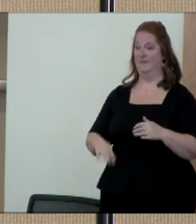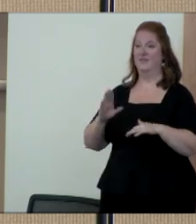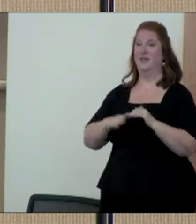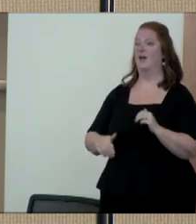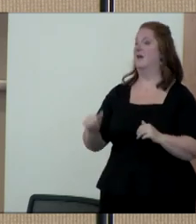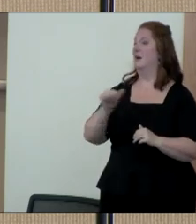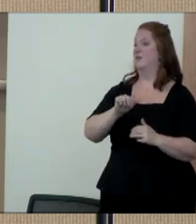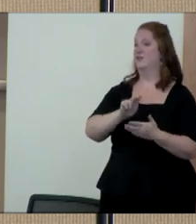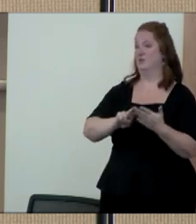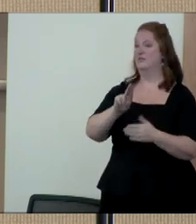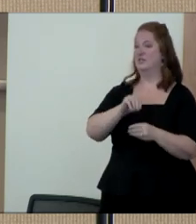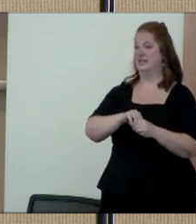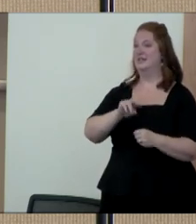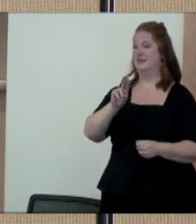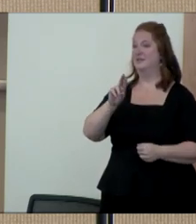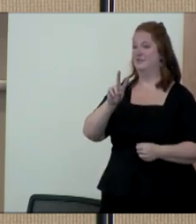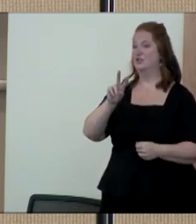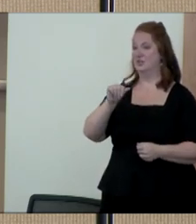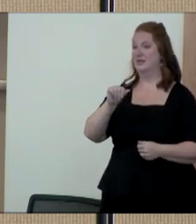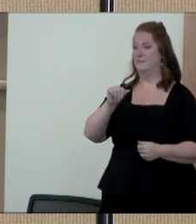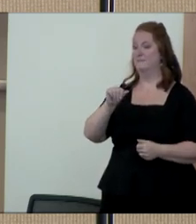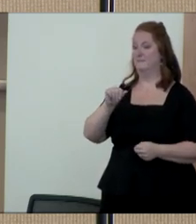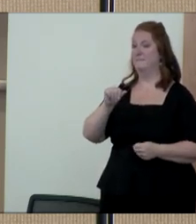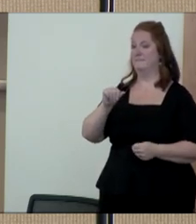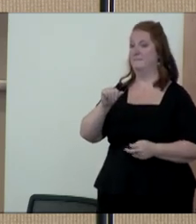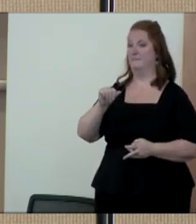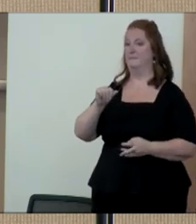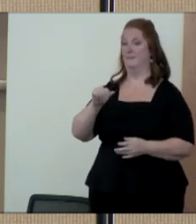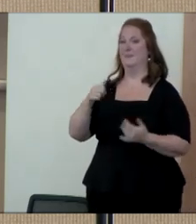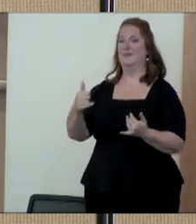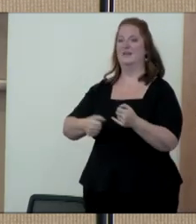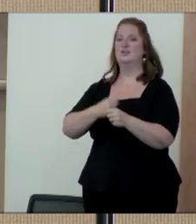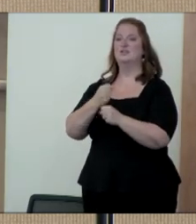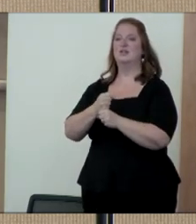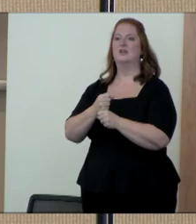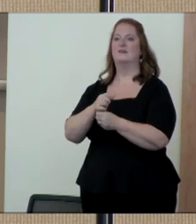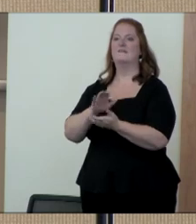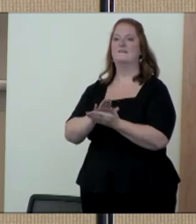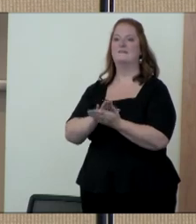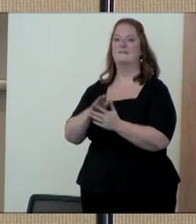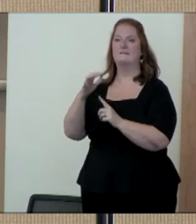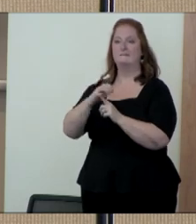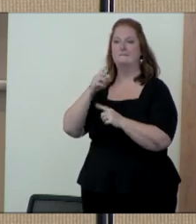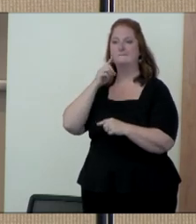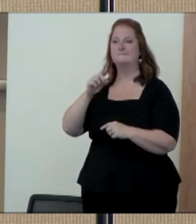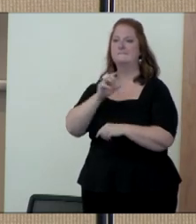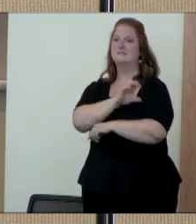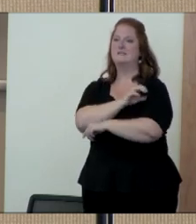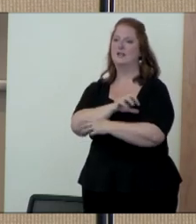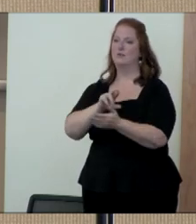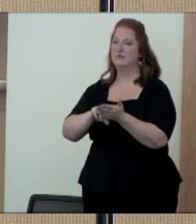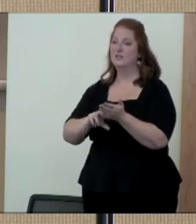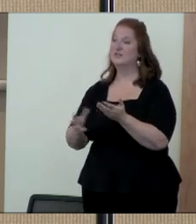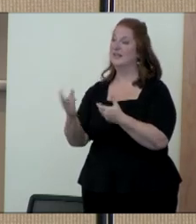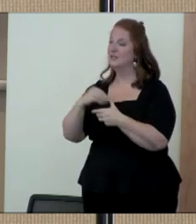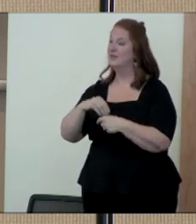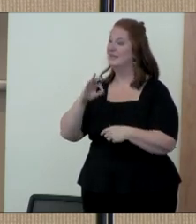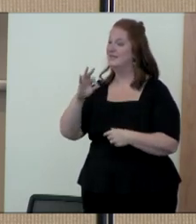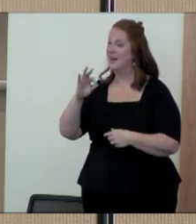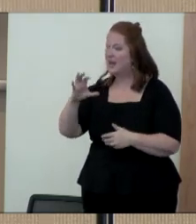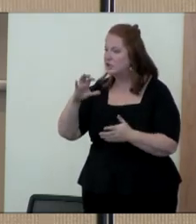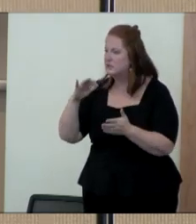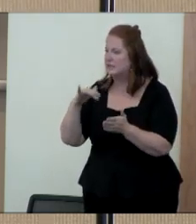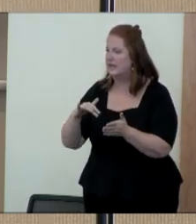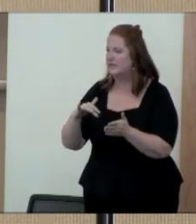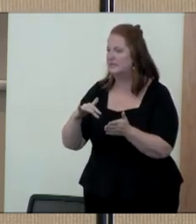Virginia. And this year, we set institutional records for clinical research, including 900